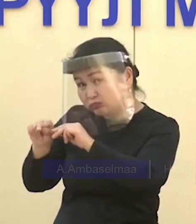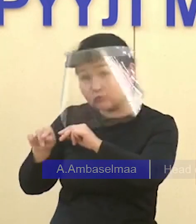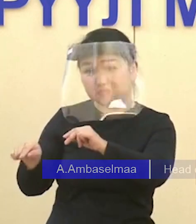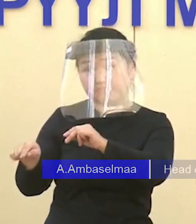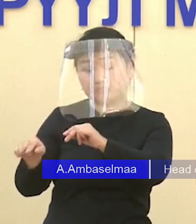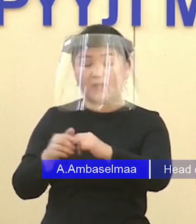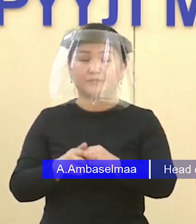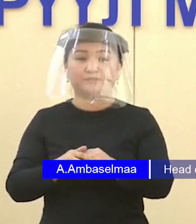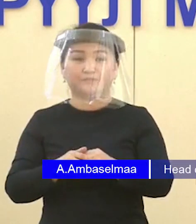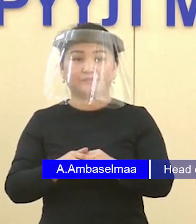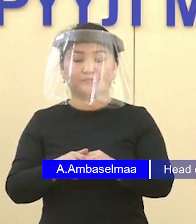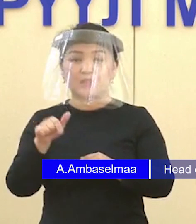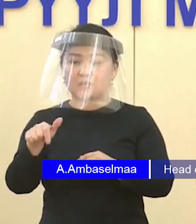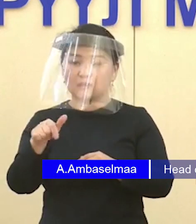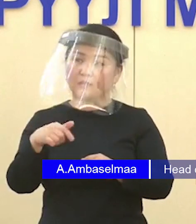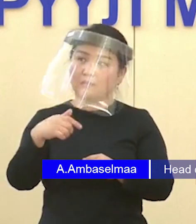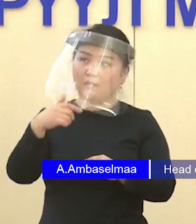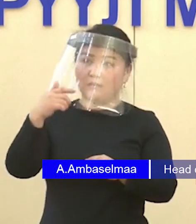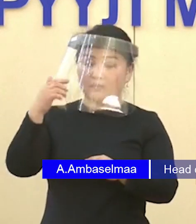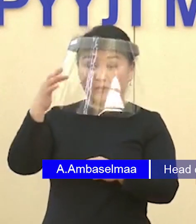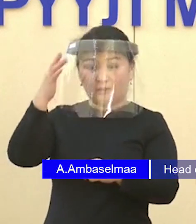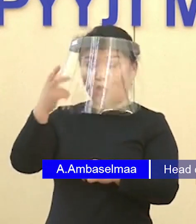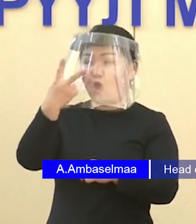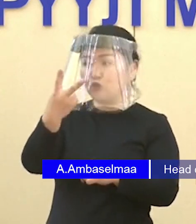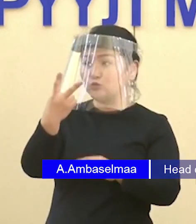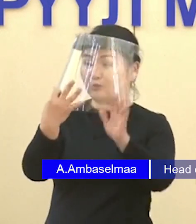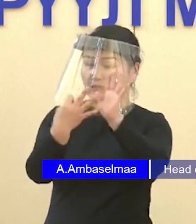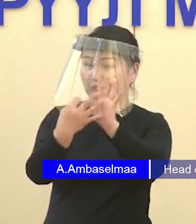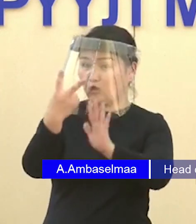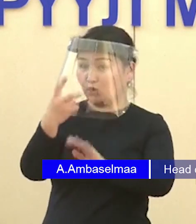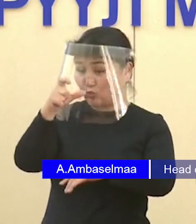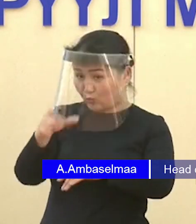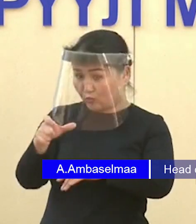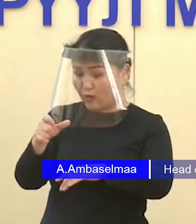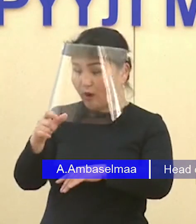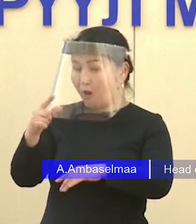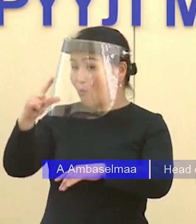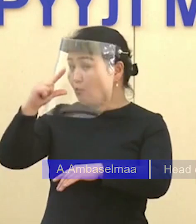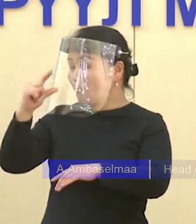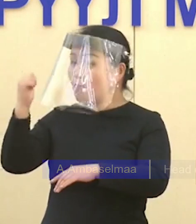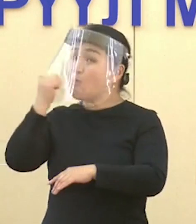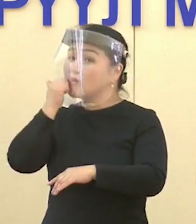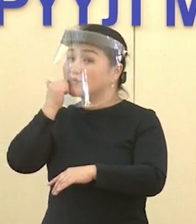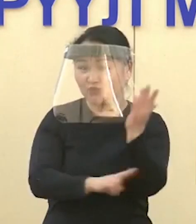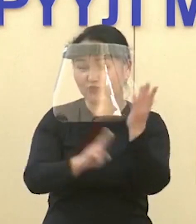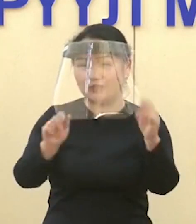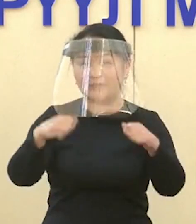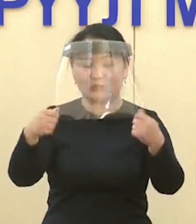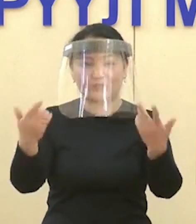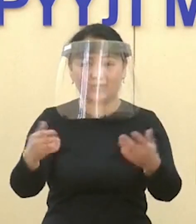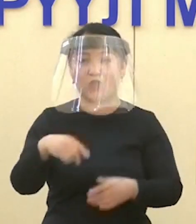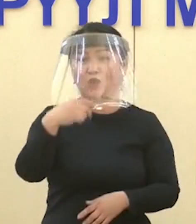were tested positive for the virus most recently were all found to have come into close contact with the 17th patient.